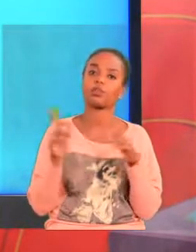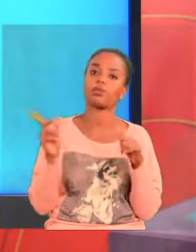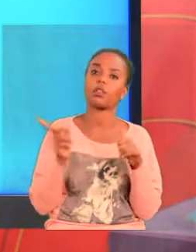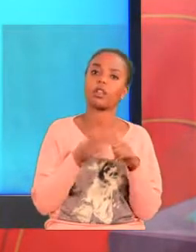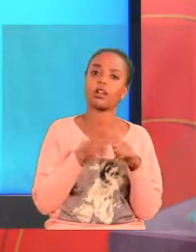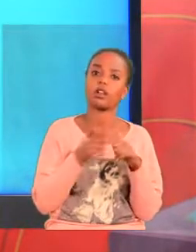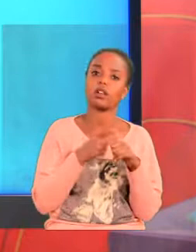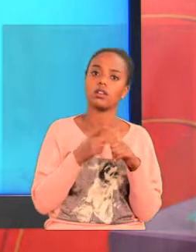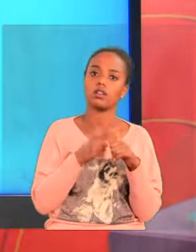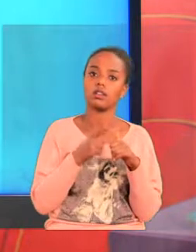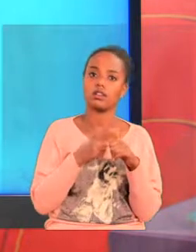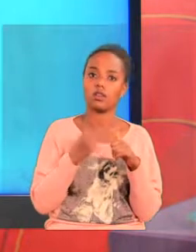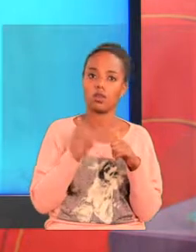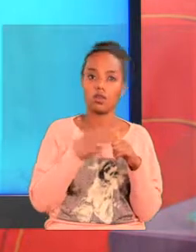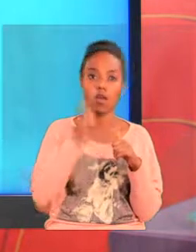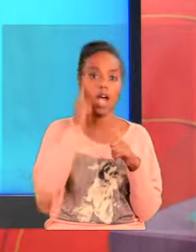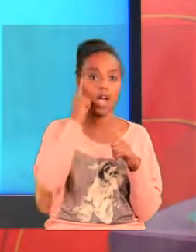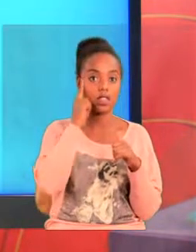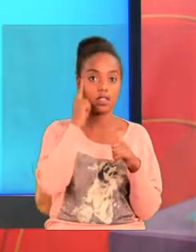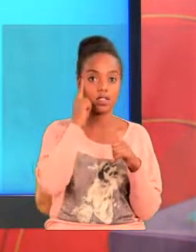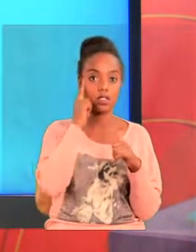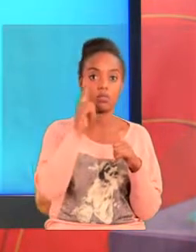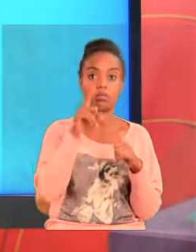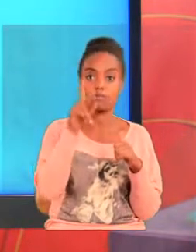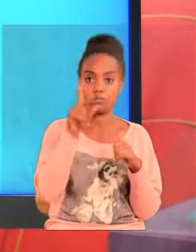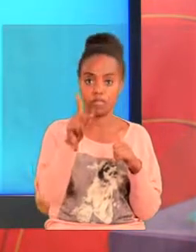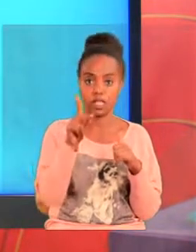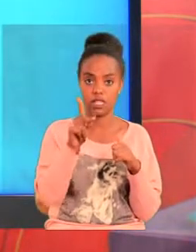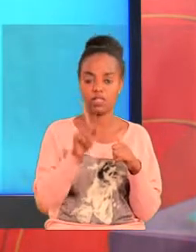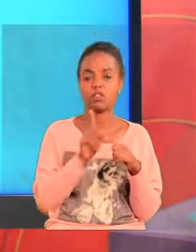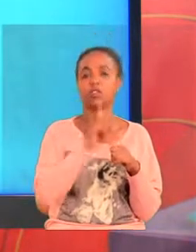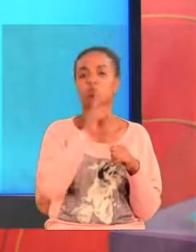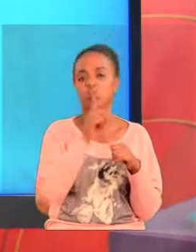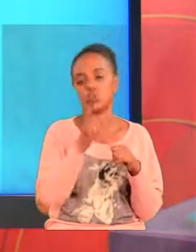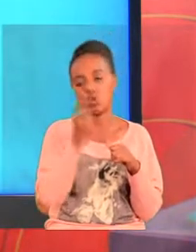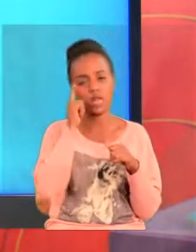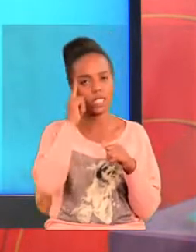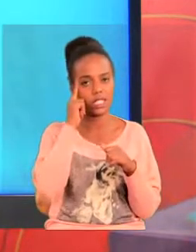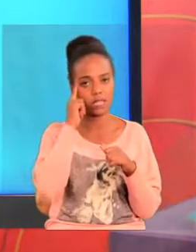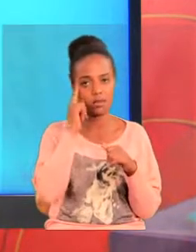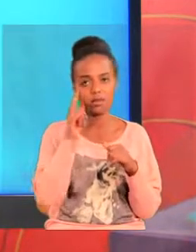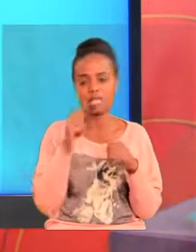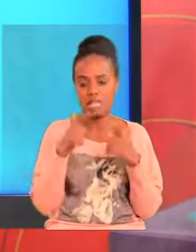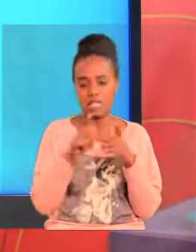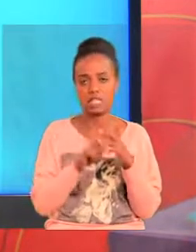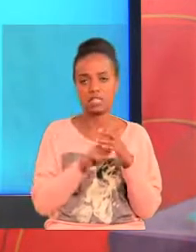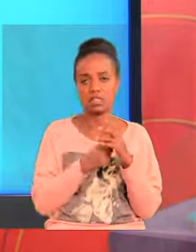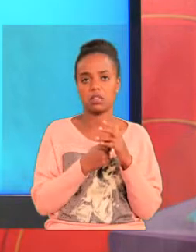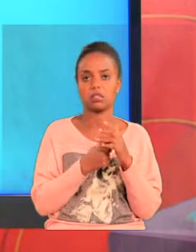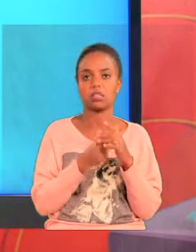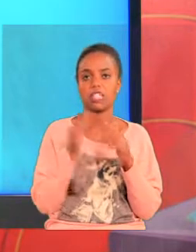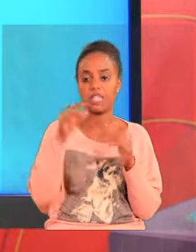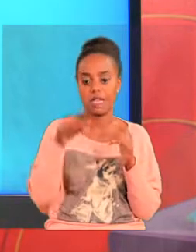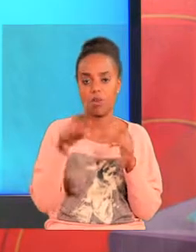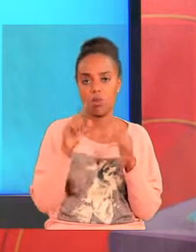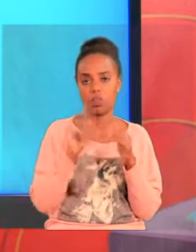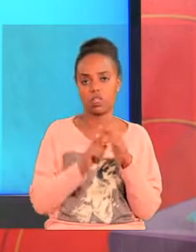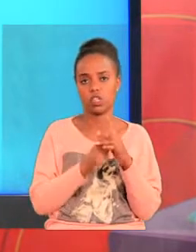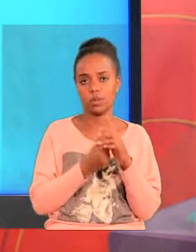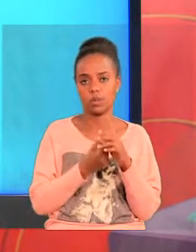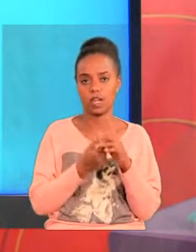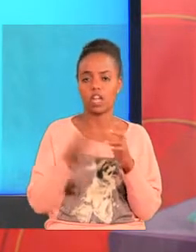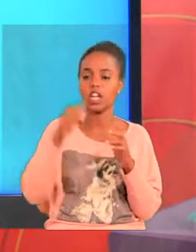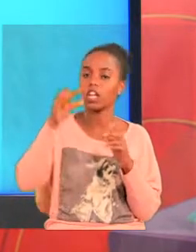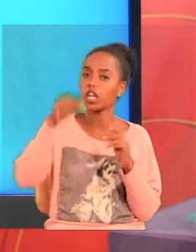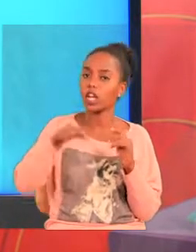first you assume the premises to be true. 1. Let's start from this single statement Q.